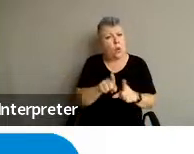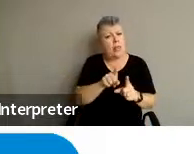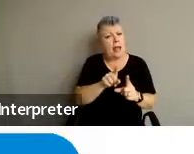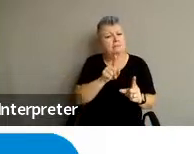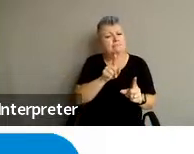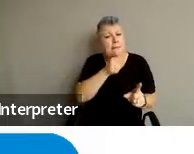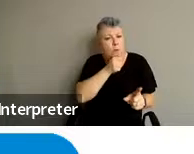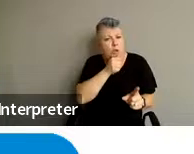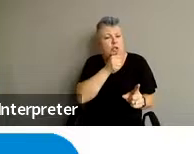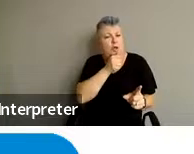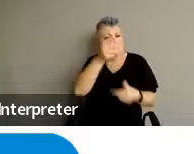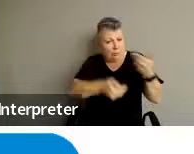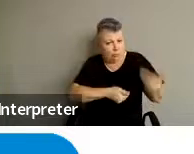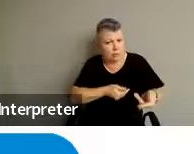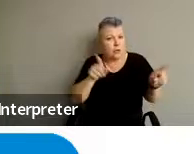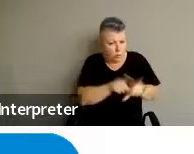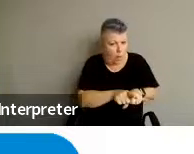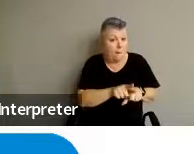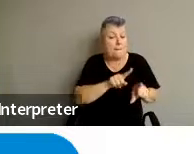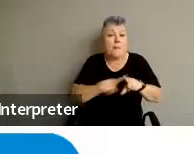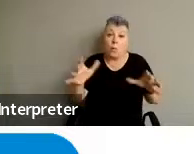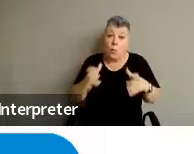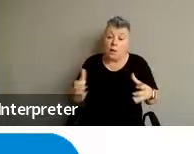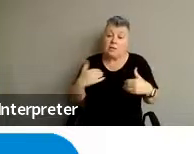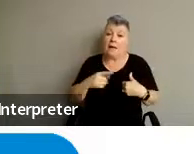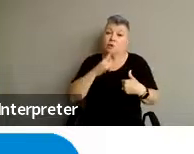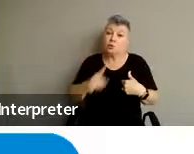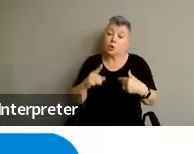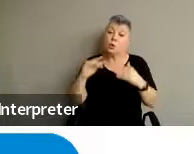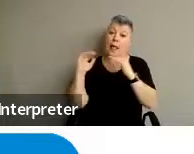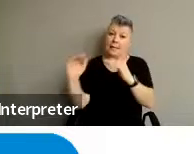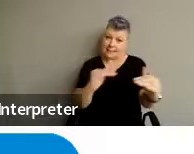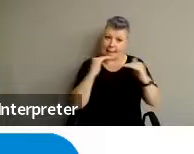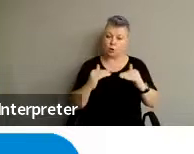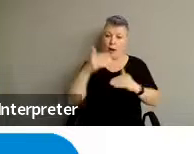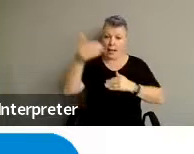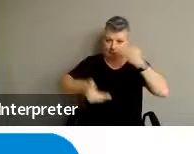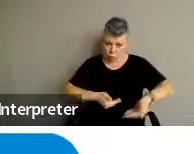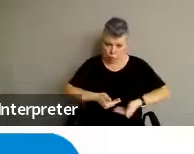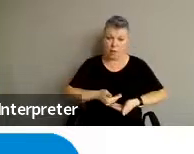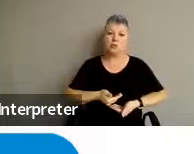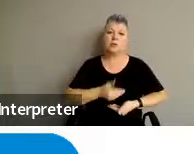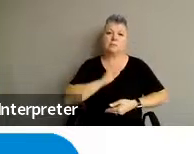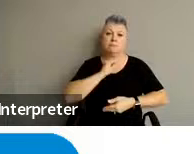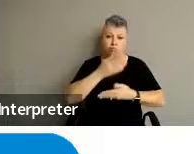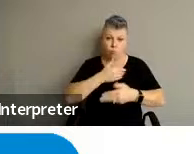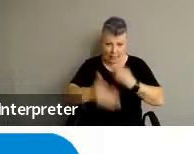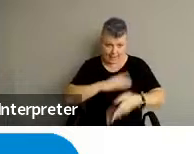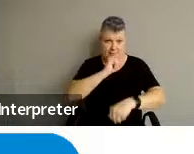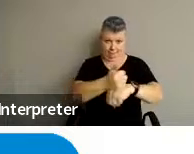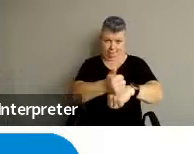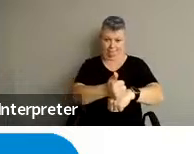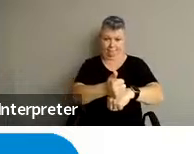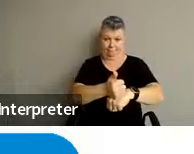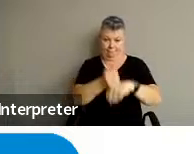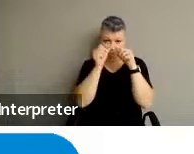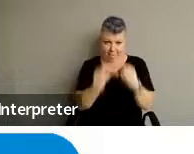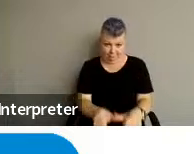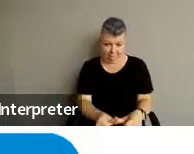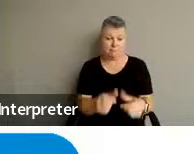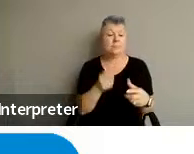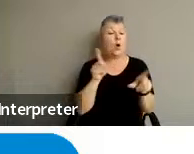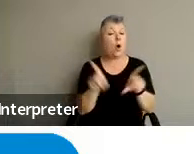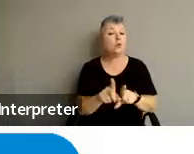need, but we want that standardized piece there. We then will also develop a training for a lot of